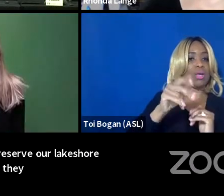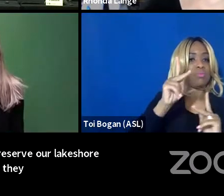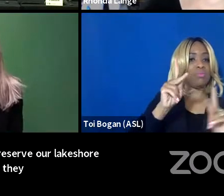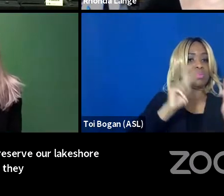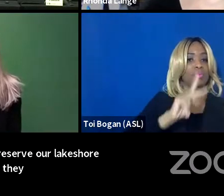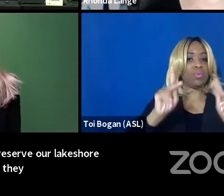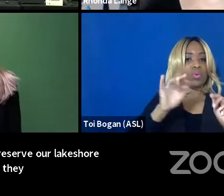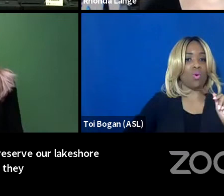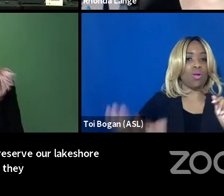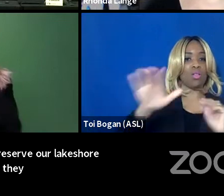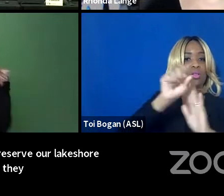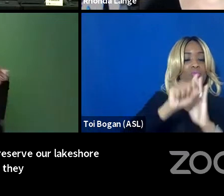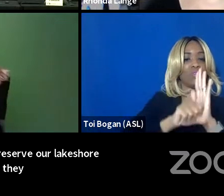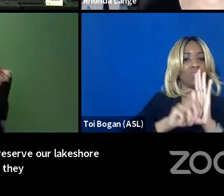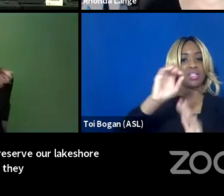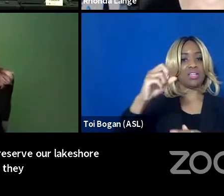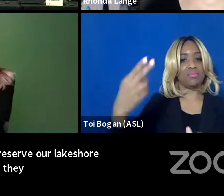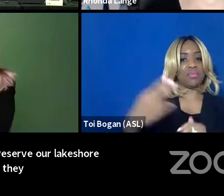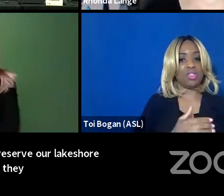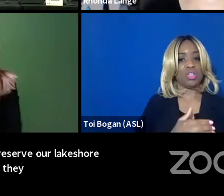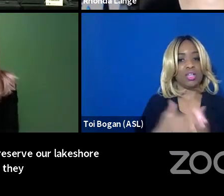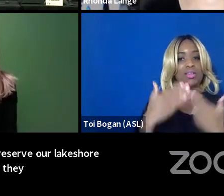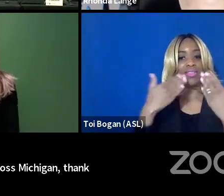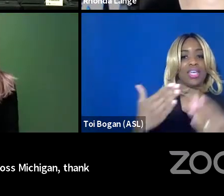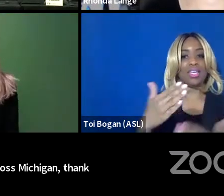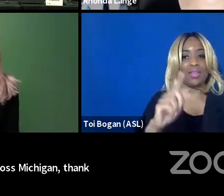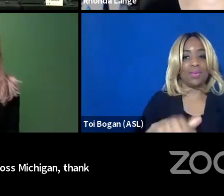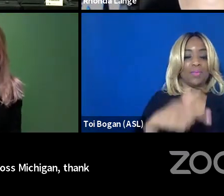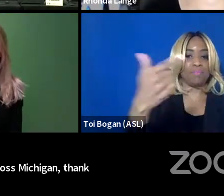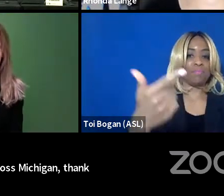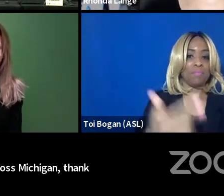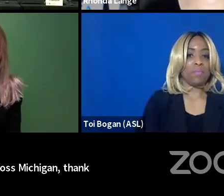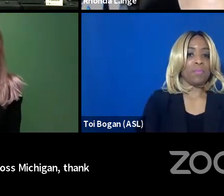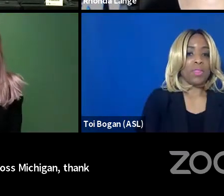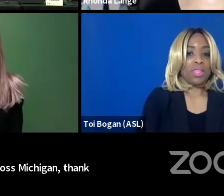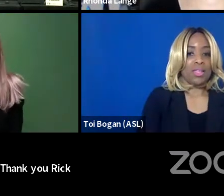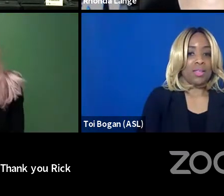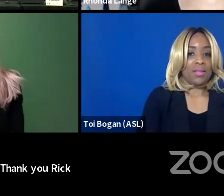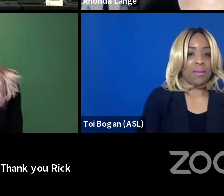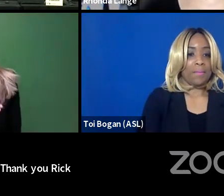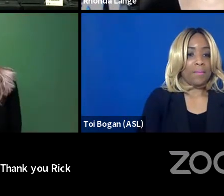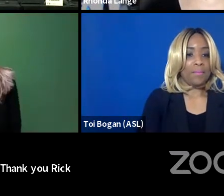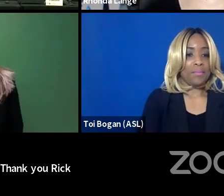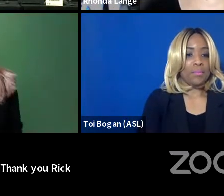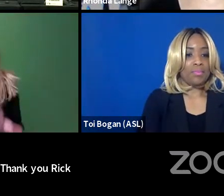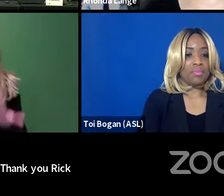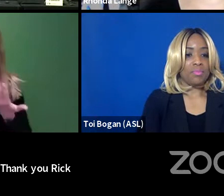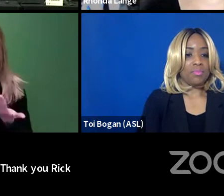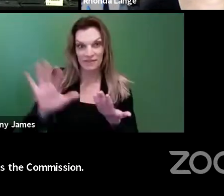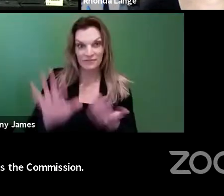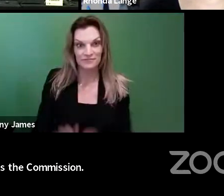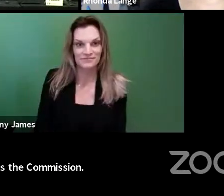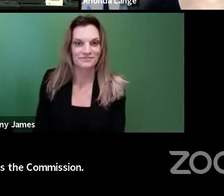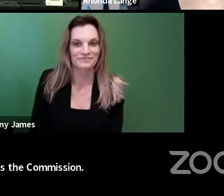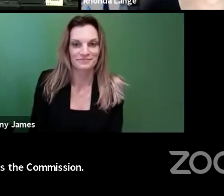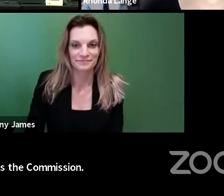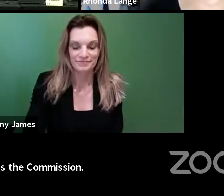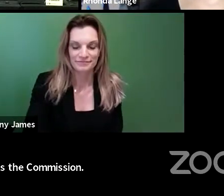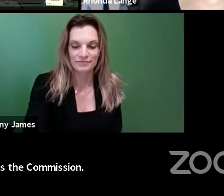you. Thank you, Rick, for taking the time to address the commission. We appreciate you. Five.